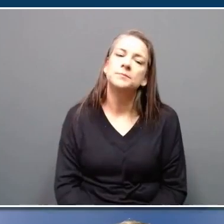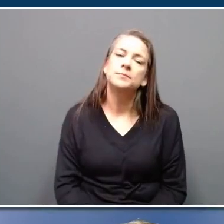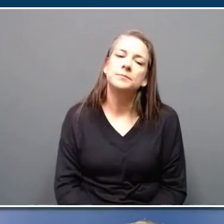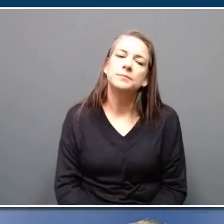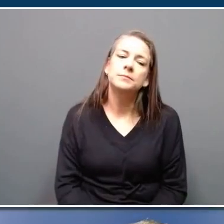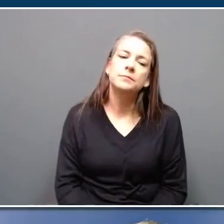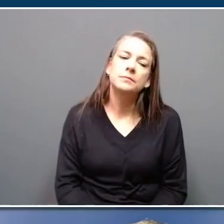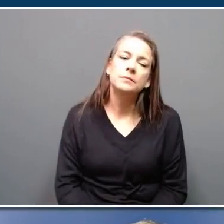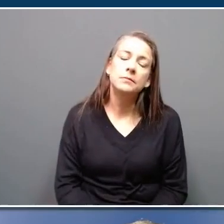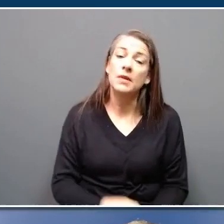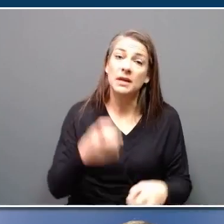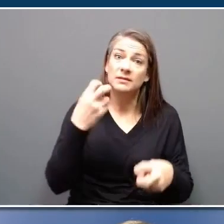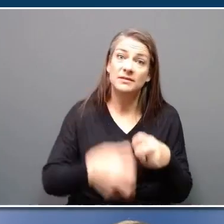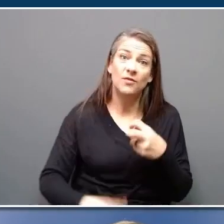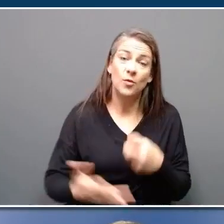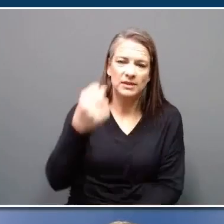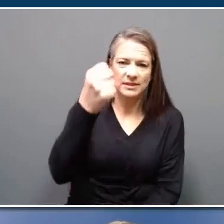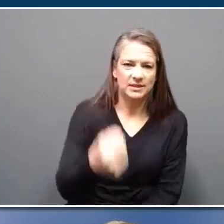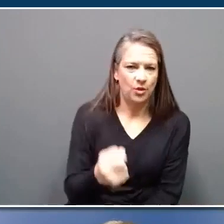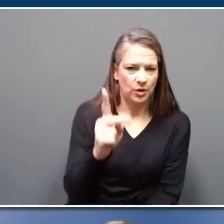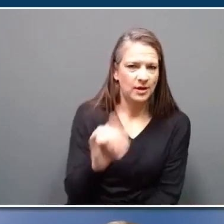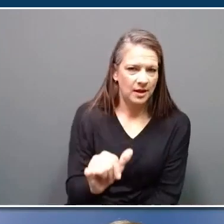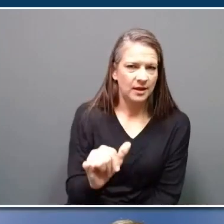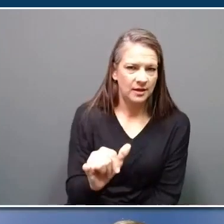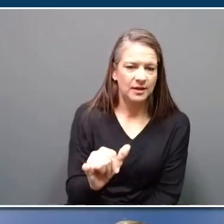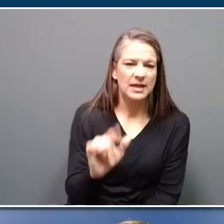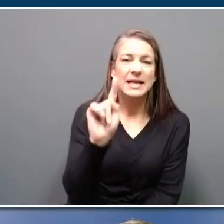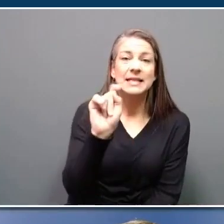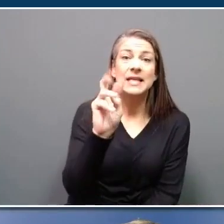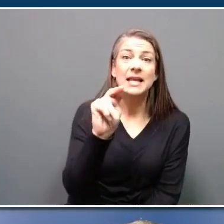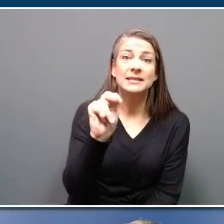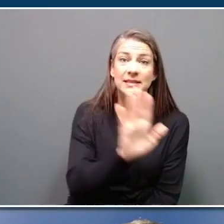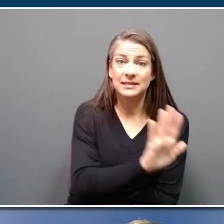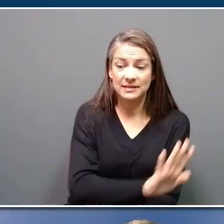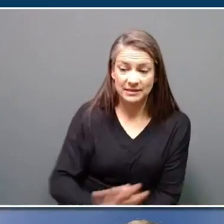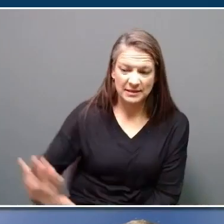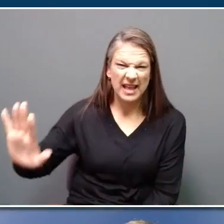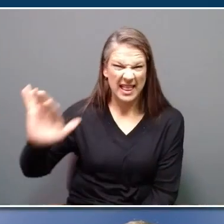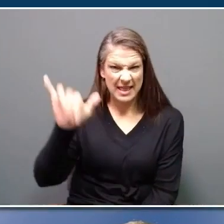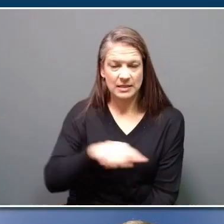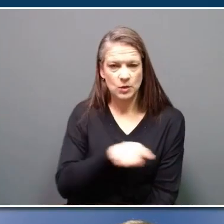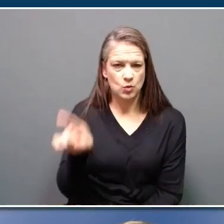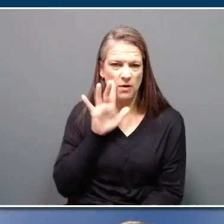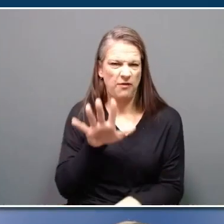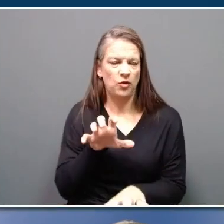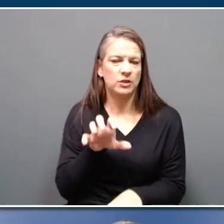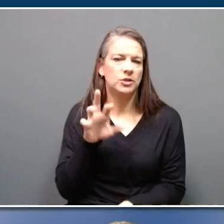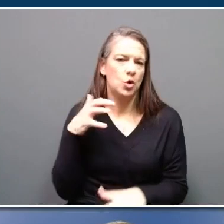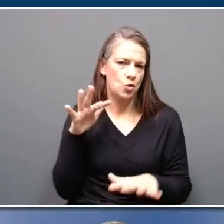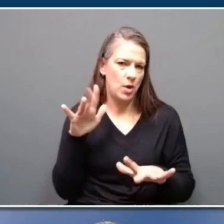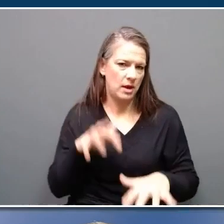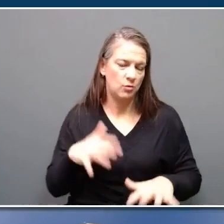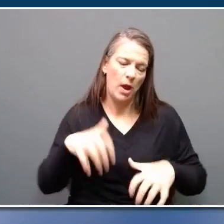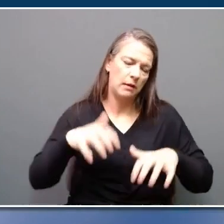in southern Kentucky, especially the closer you are to the Tennessee border. That is going to get freezing rain. As you go further